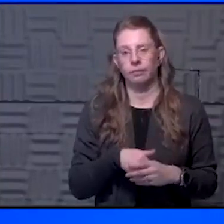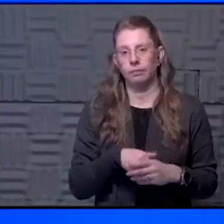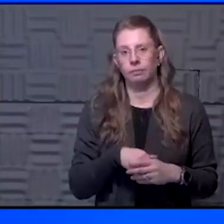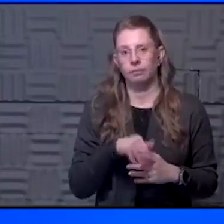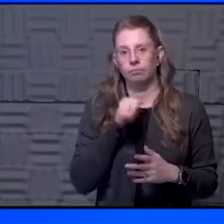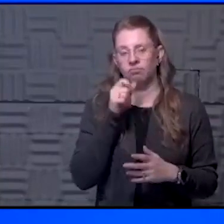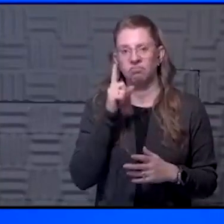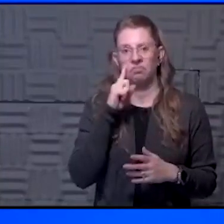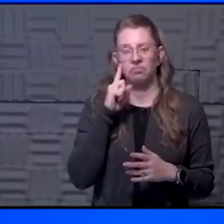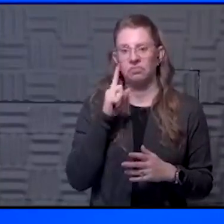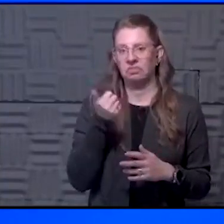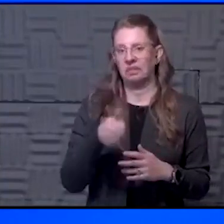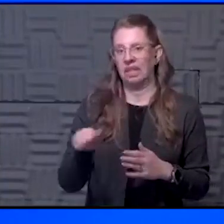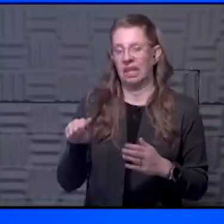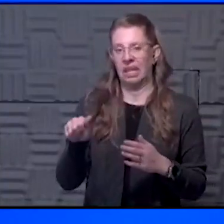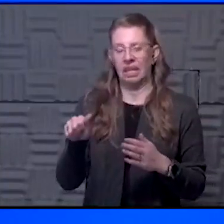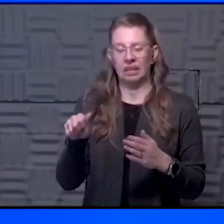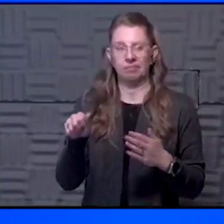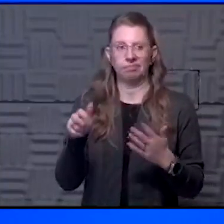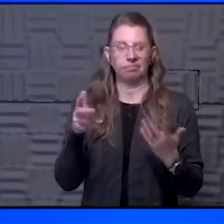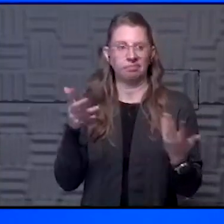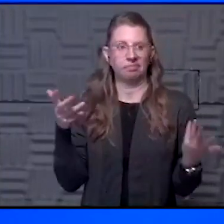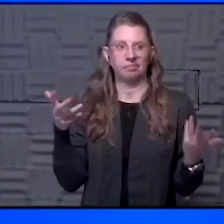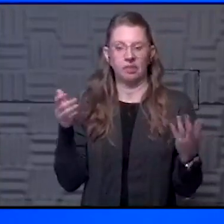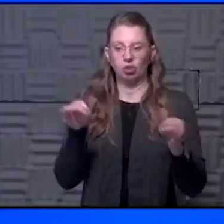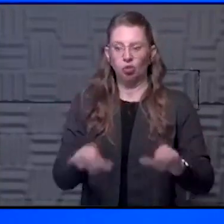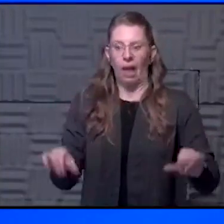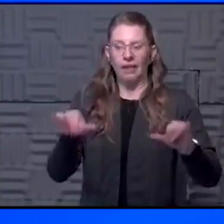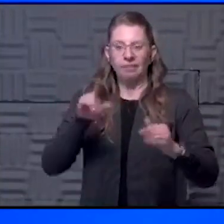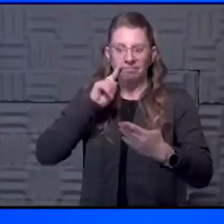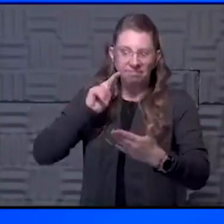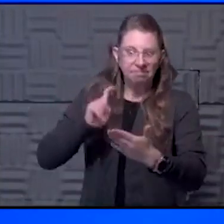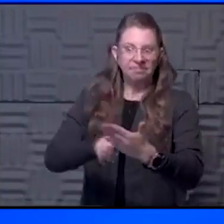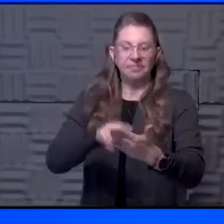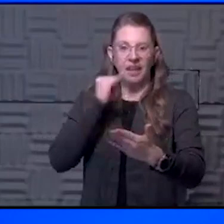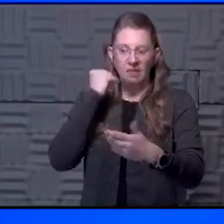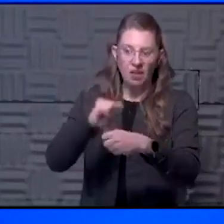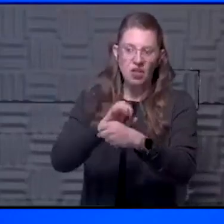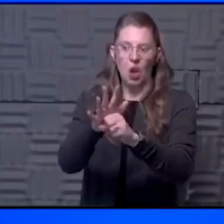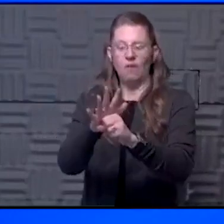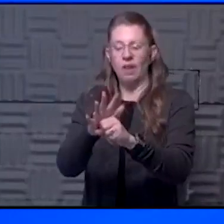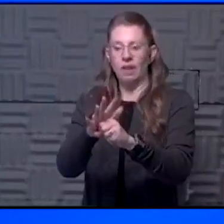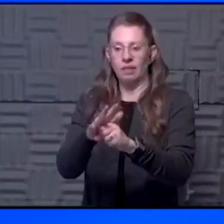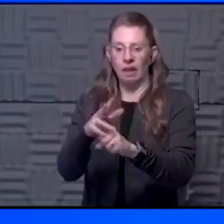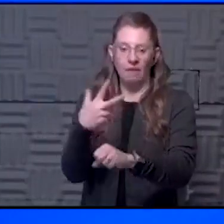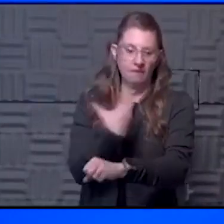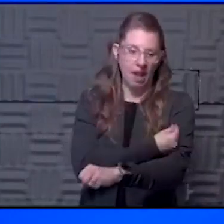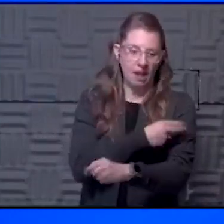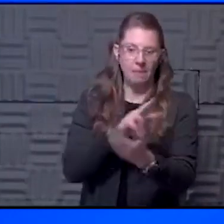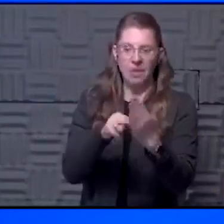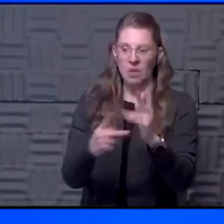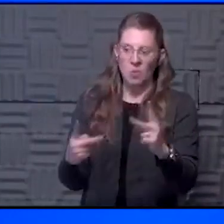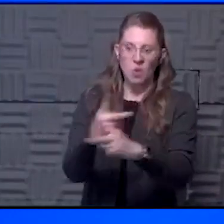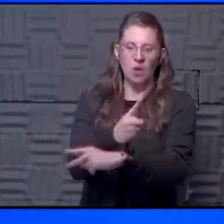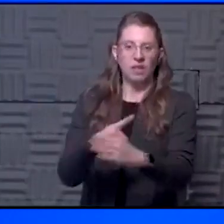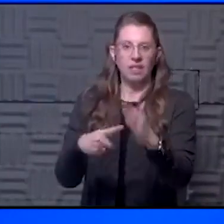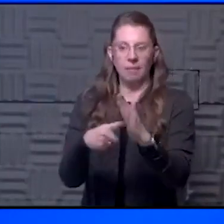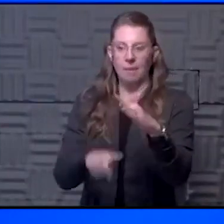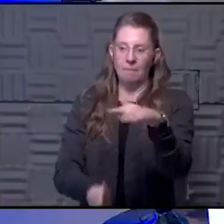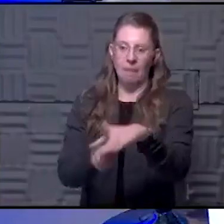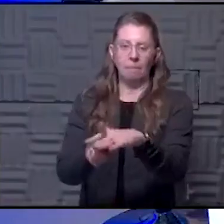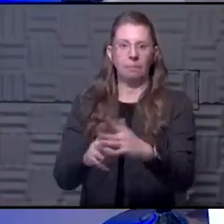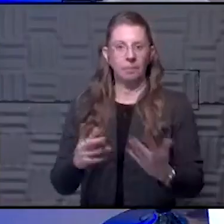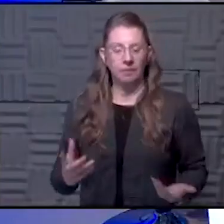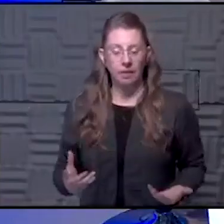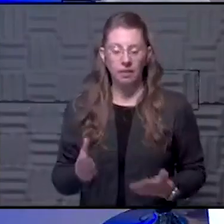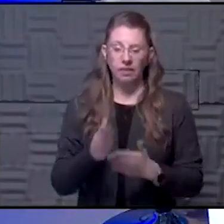don't think there's any broad trend that if you've had COVID and you get vaccinated, you are going to have more symptoms. So it's some people interesting.